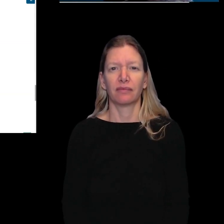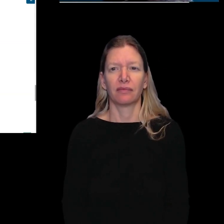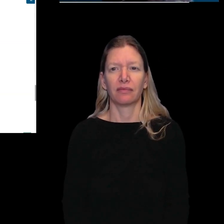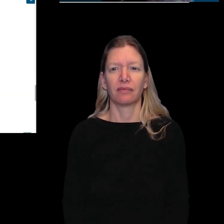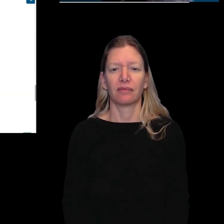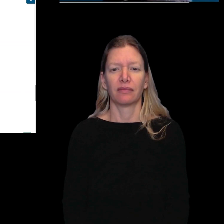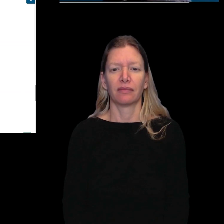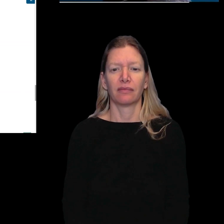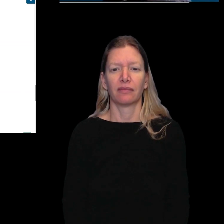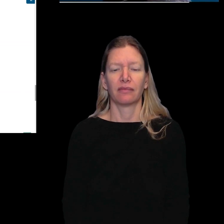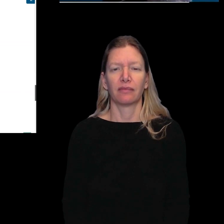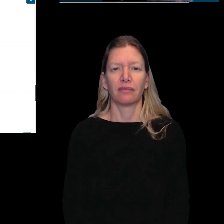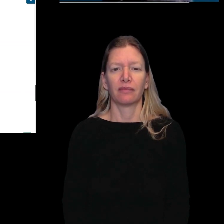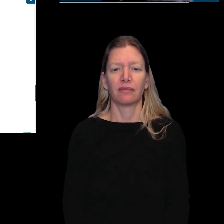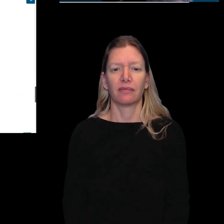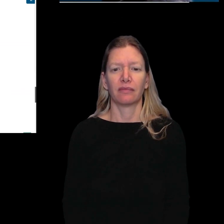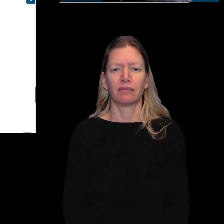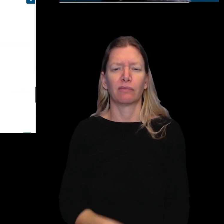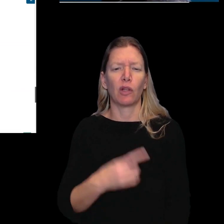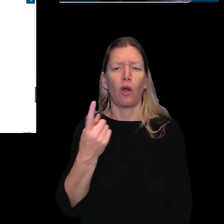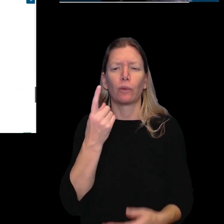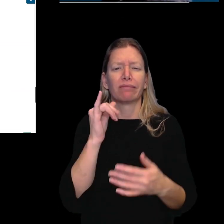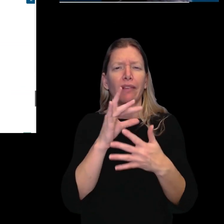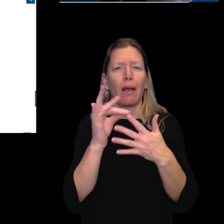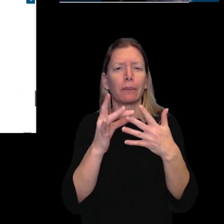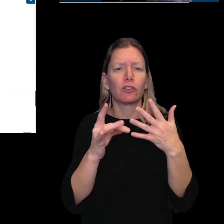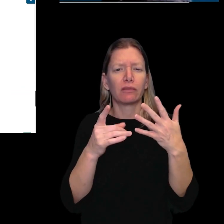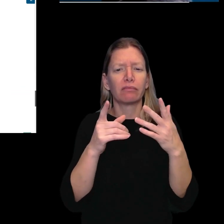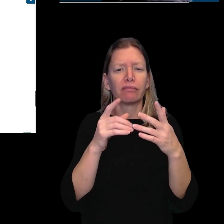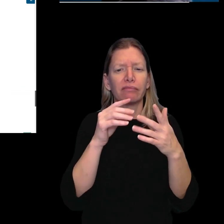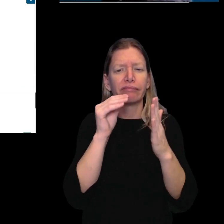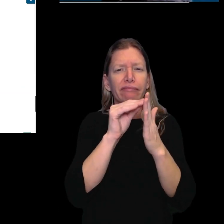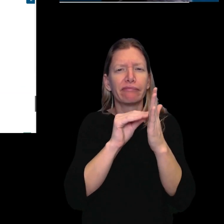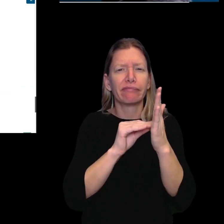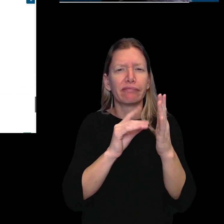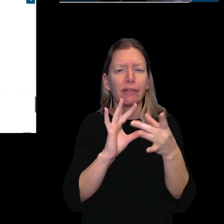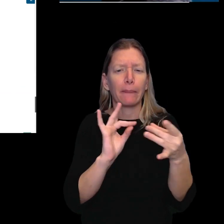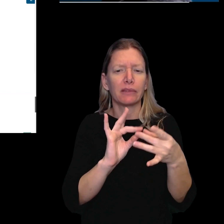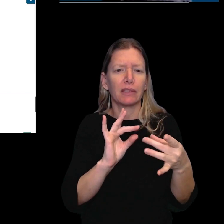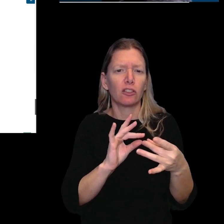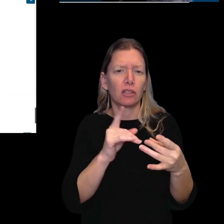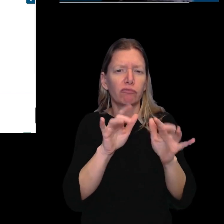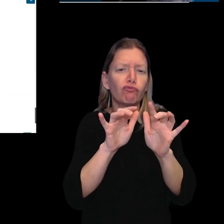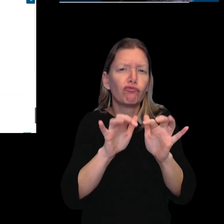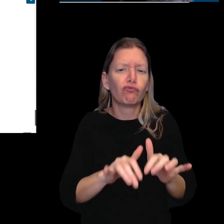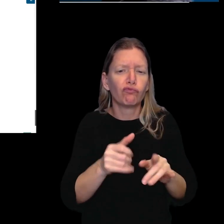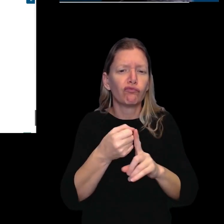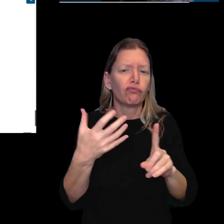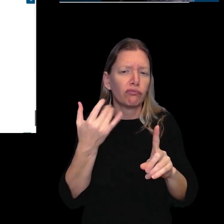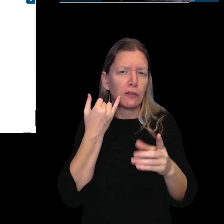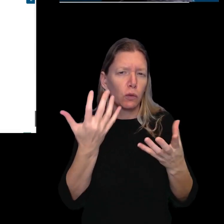best on it. Um, and there's always the option to fill